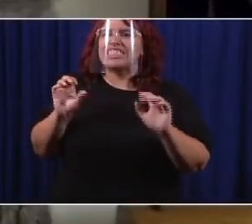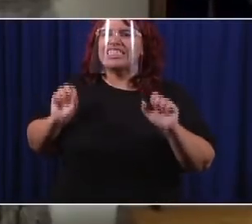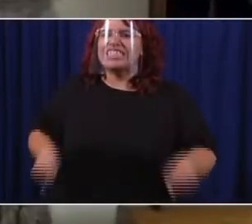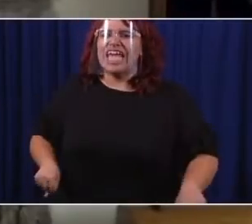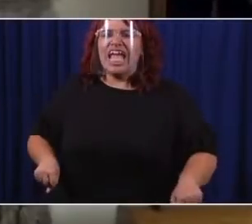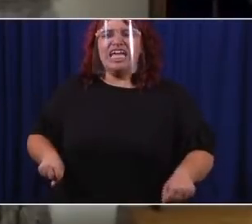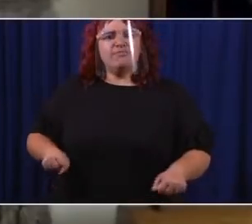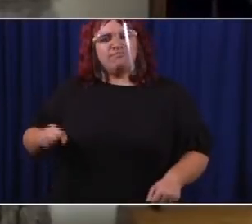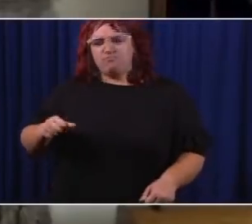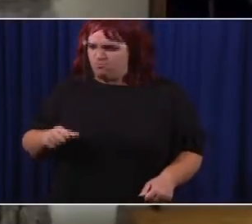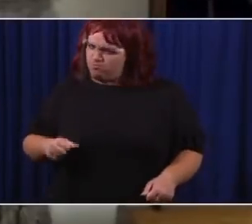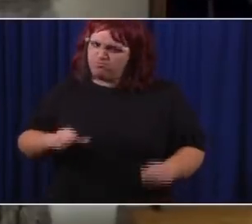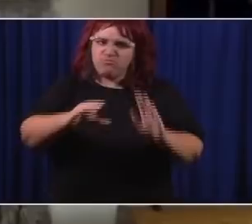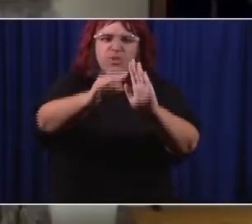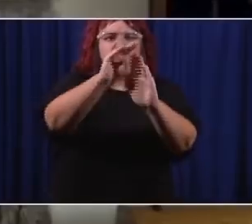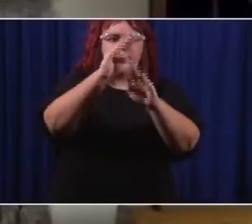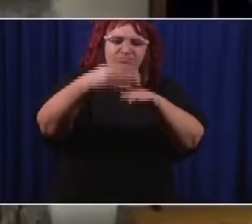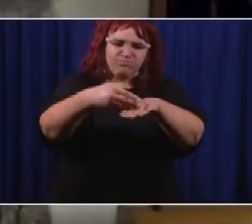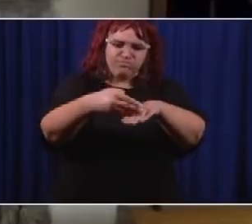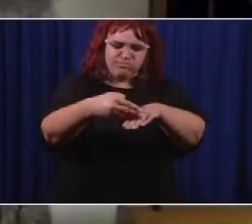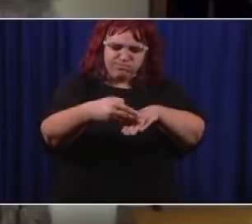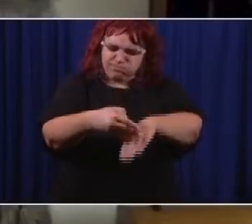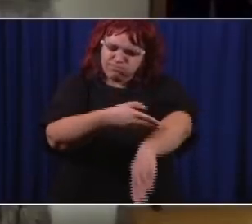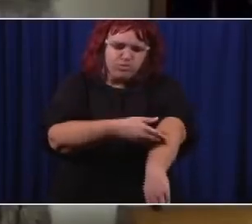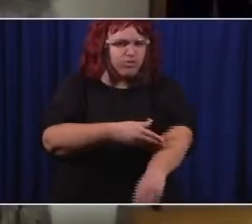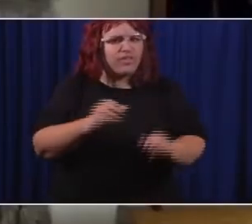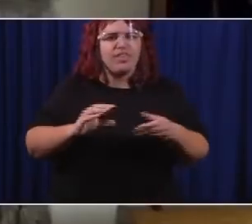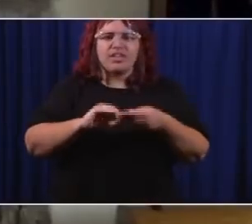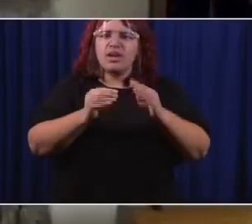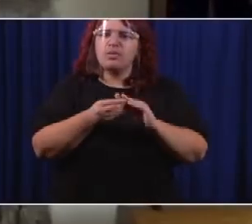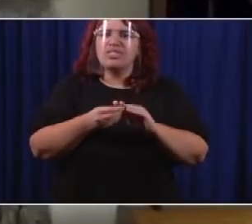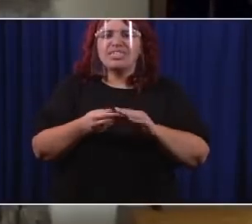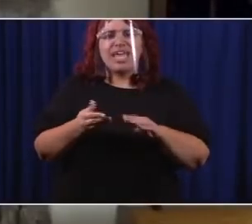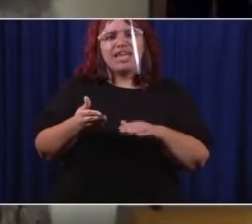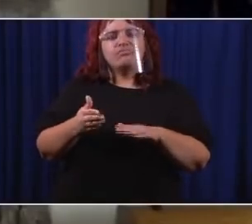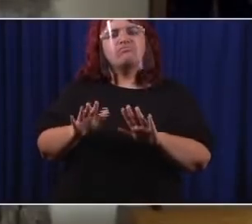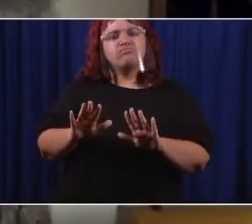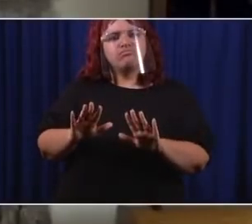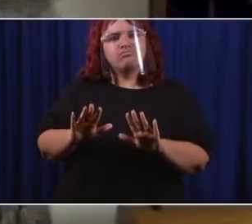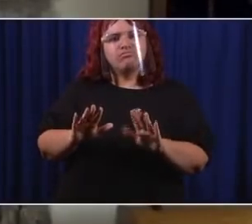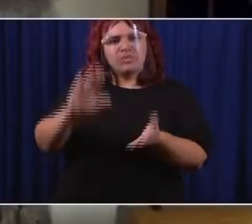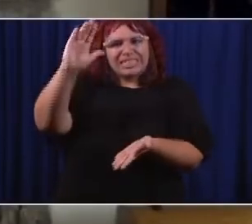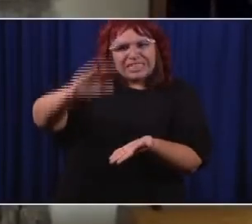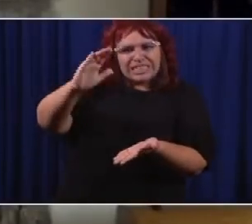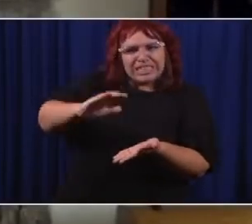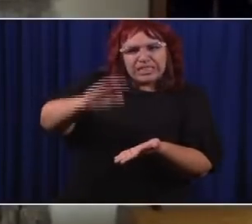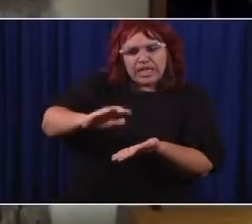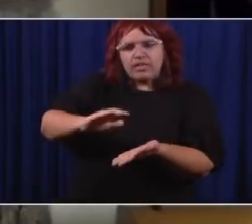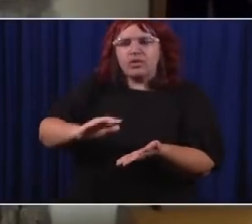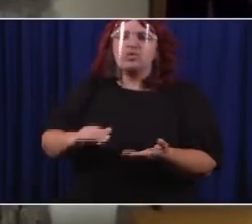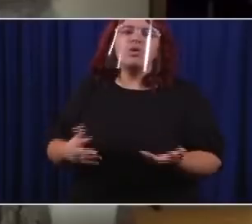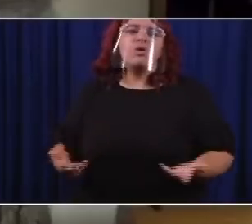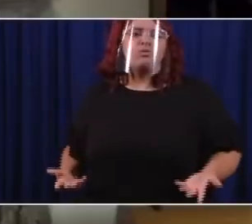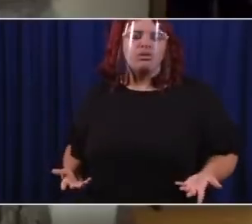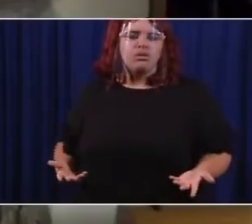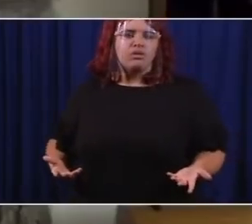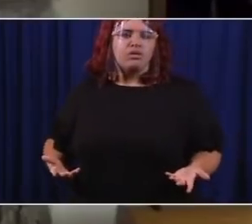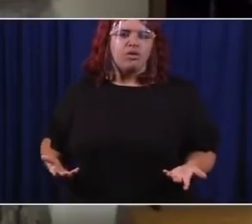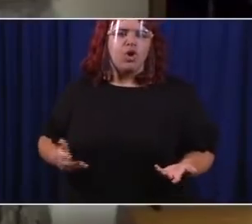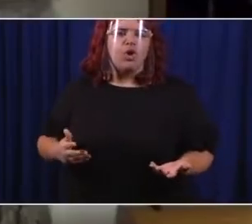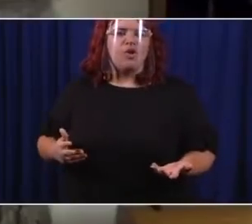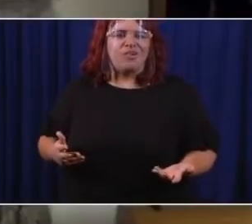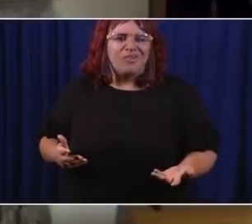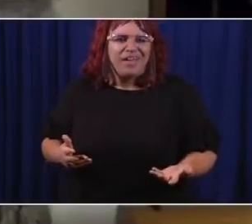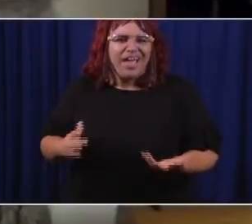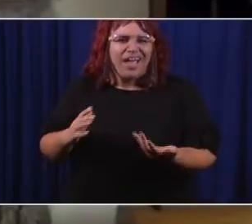this seriously in the past to now take it seriously. But how much time are you going to give Ohioans, or at what point do you consider a